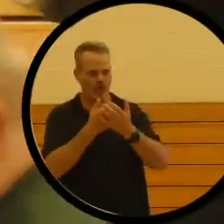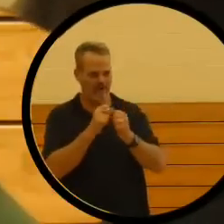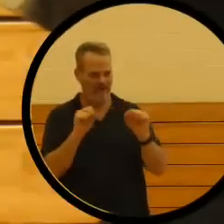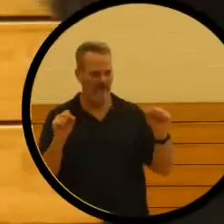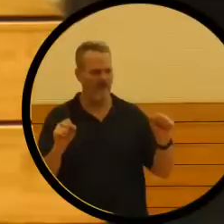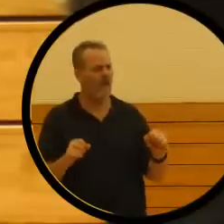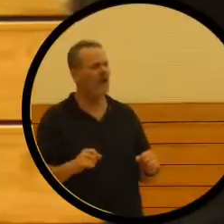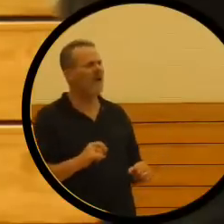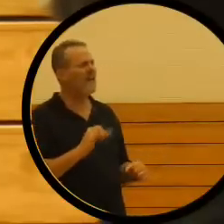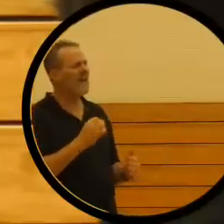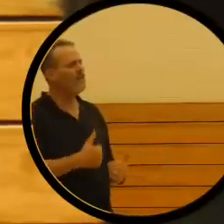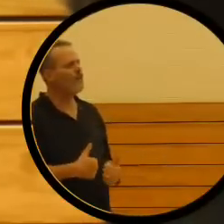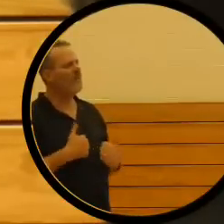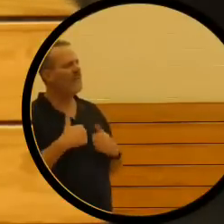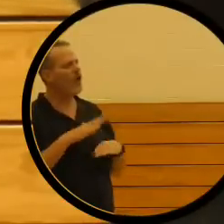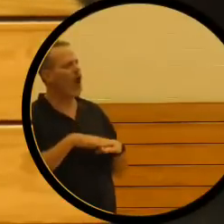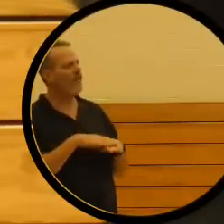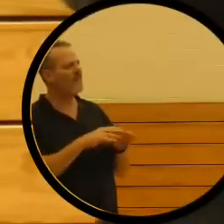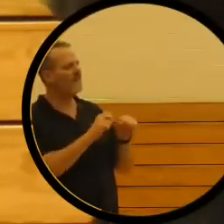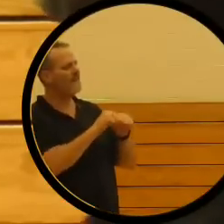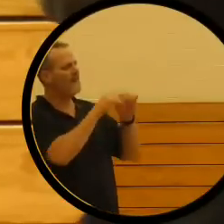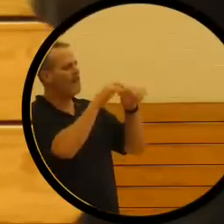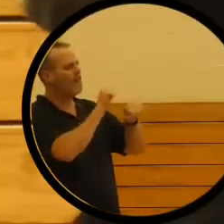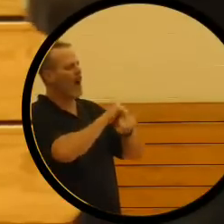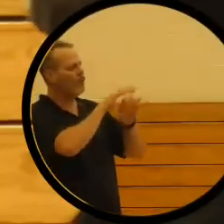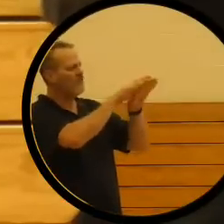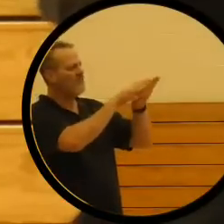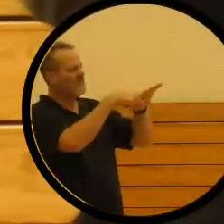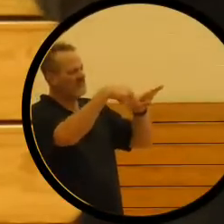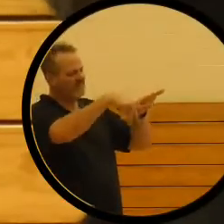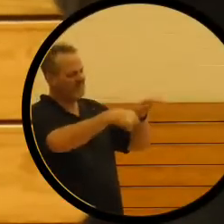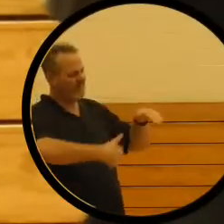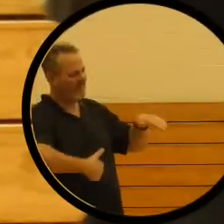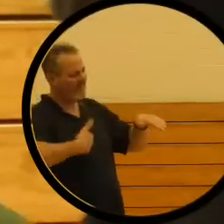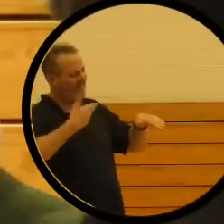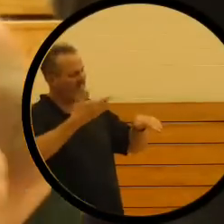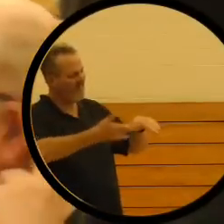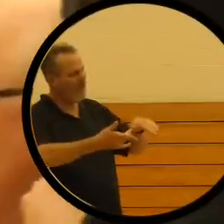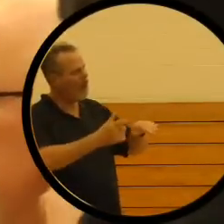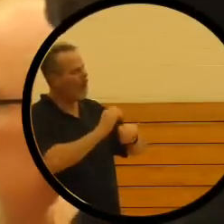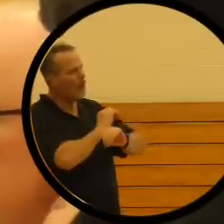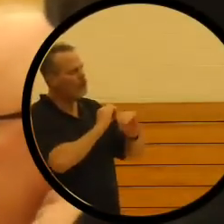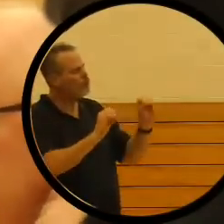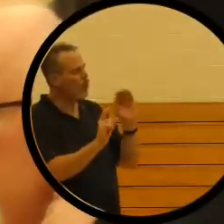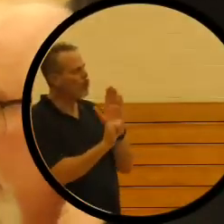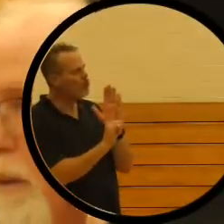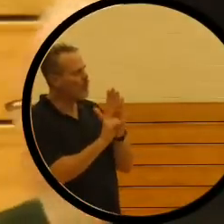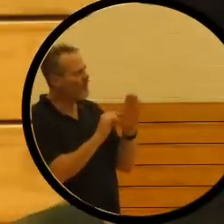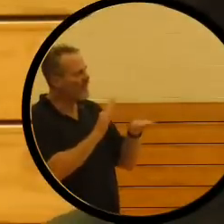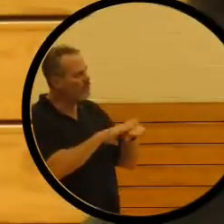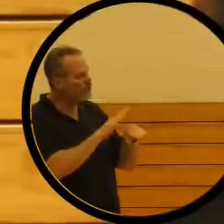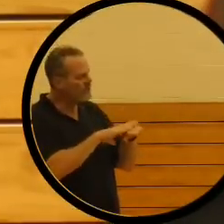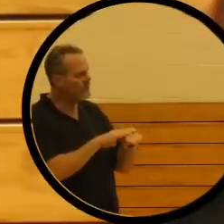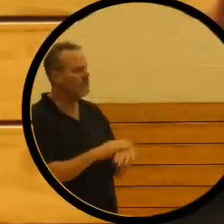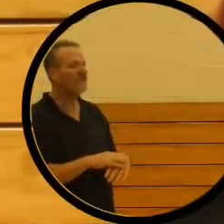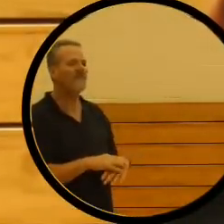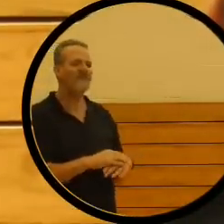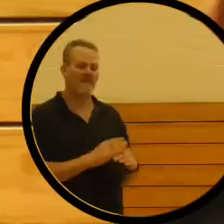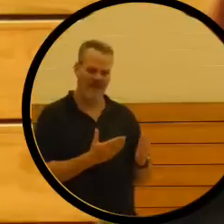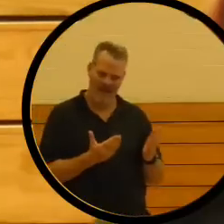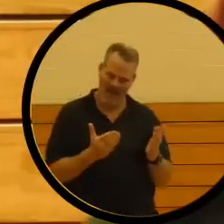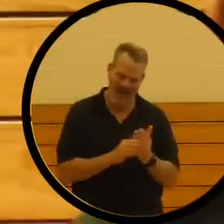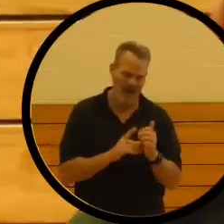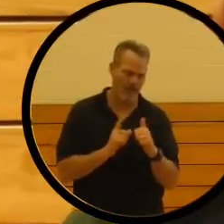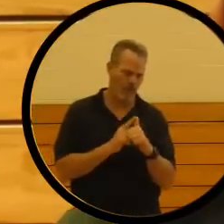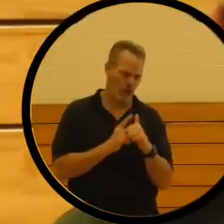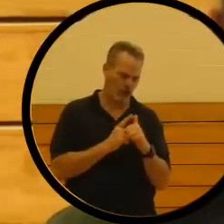we're living on the side of the mountain? It rumbles really bad and we don't get a notification. Well, like I say, the first things